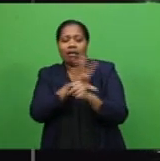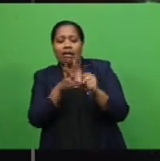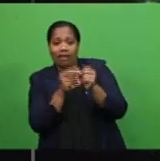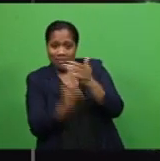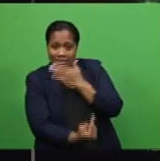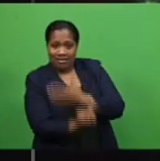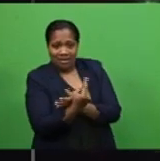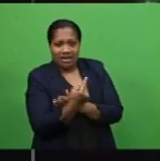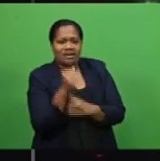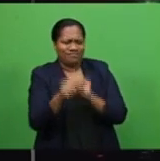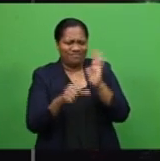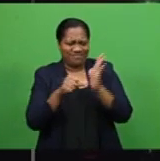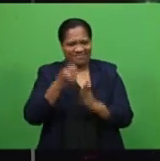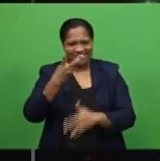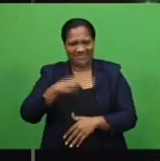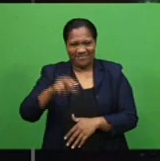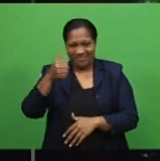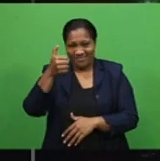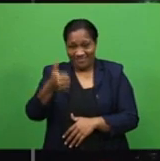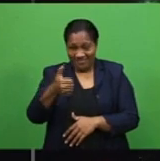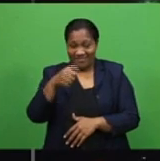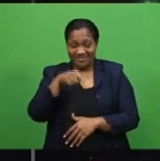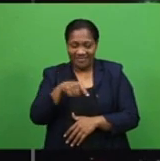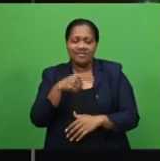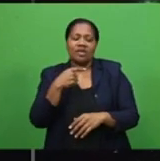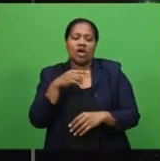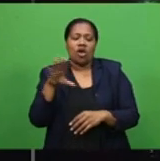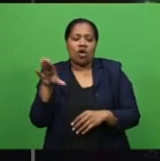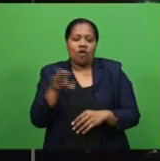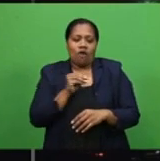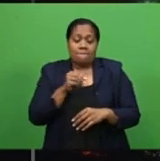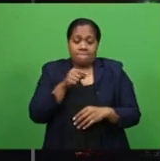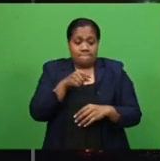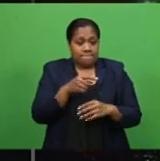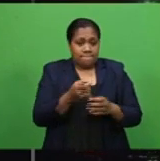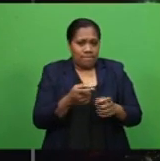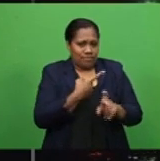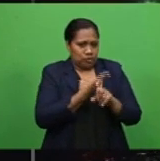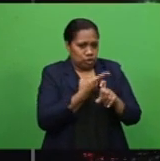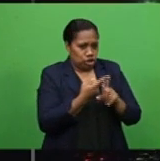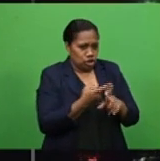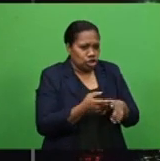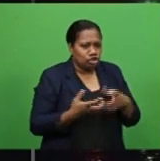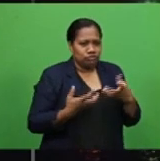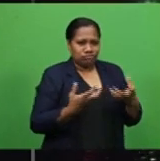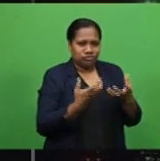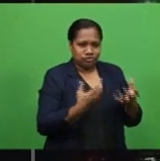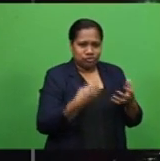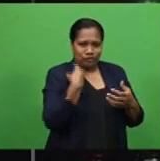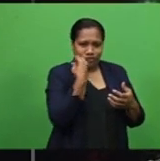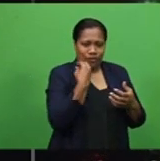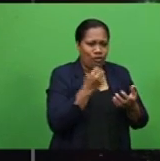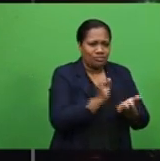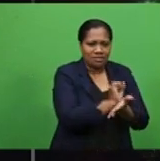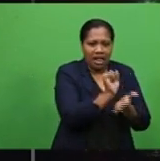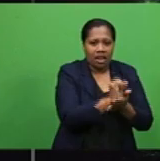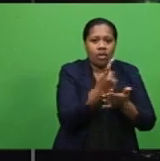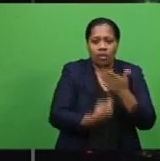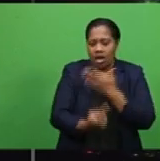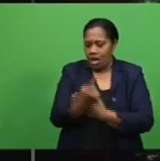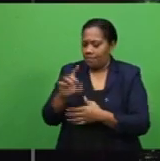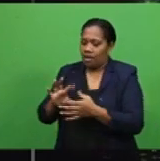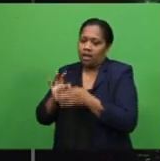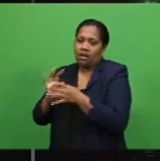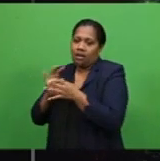The 26-year-old has gone from world-standard commercial kitchen to cooking in a family friend's food truck launched 2 days ago.